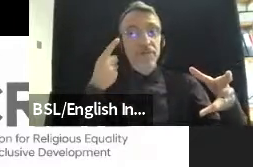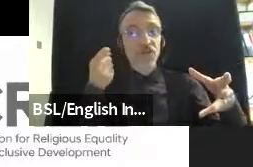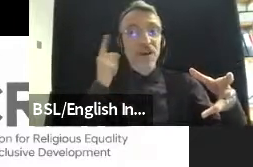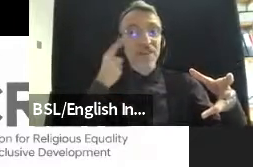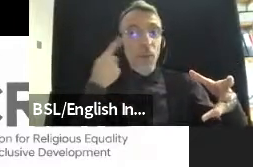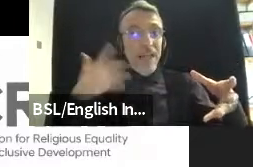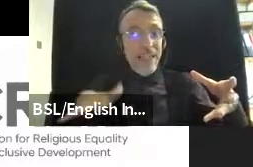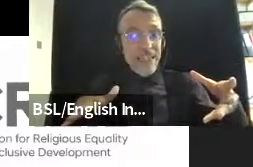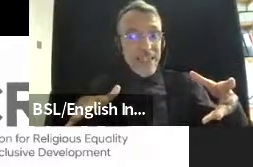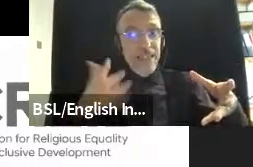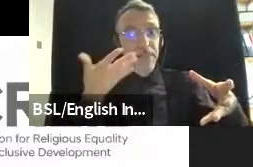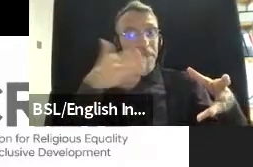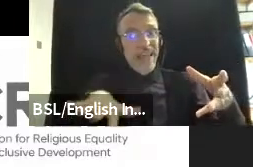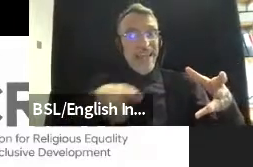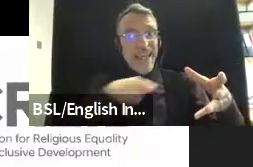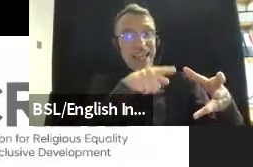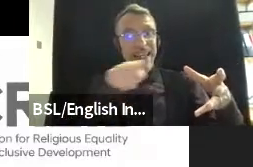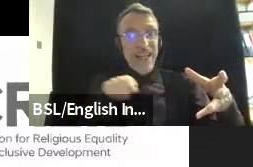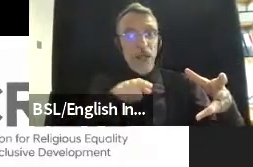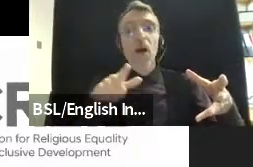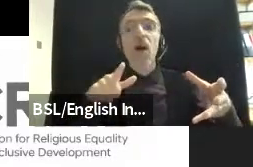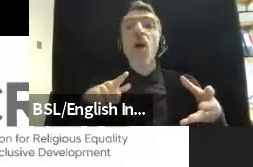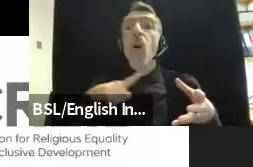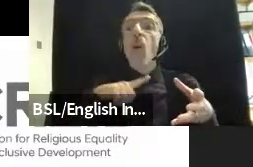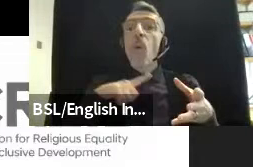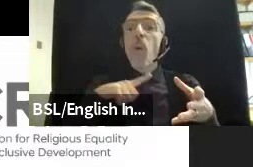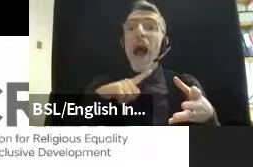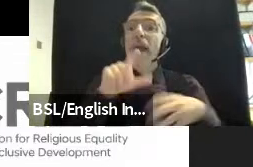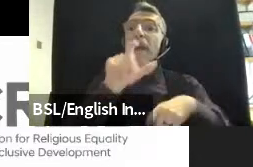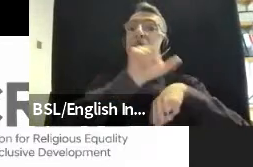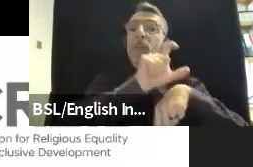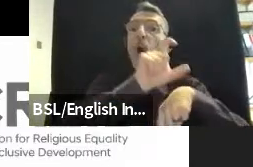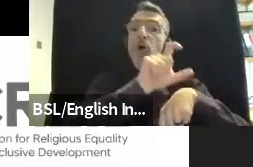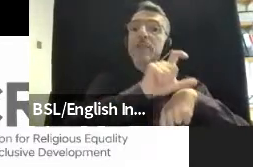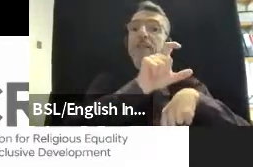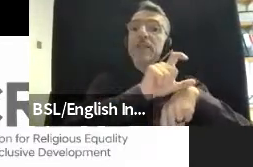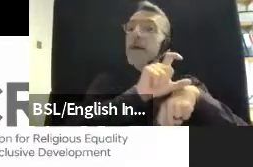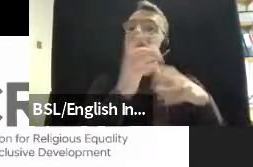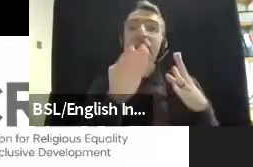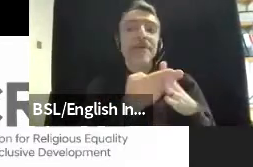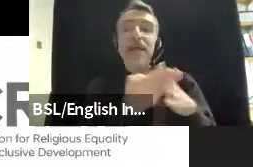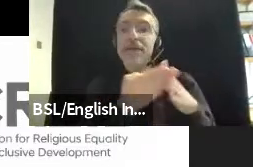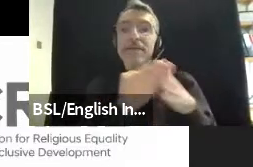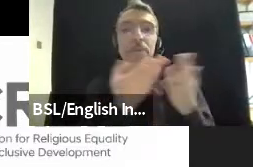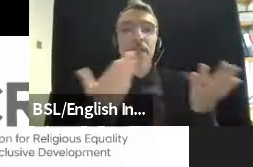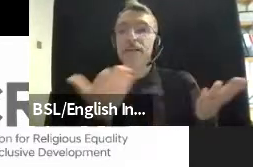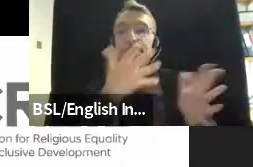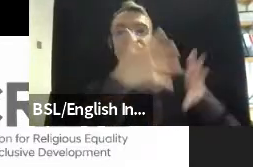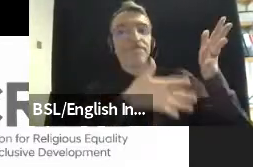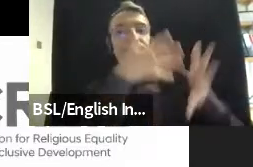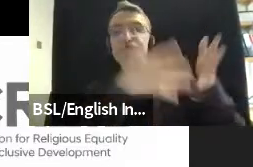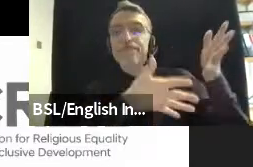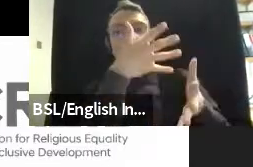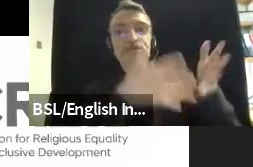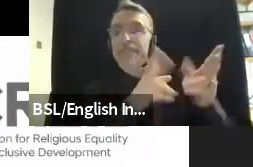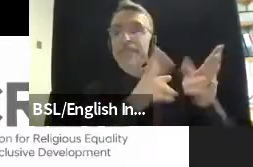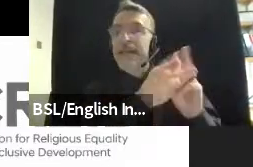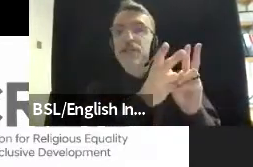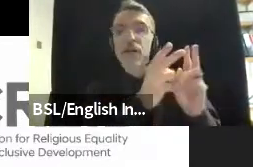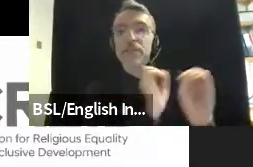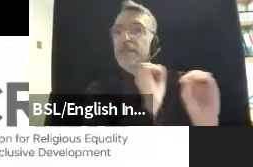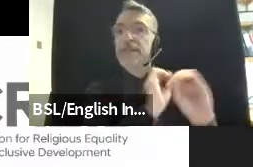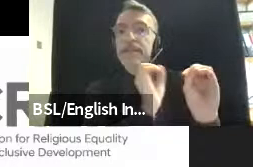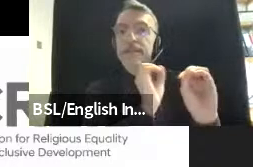Witnesses because many mosques were not accessible to them. No sign language interpretation was